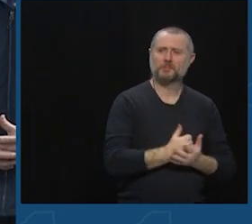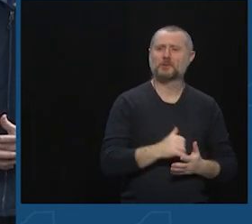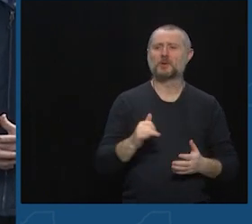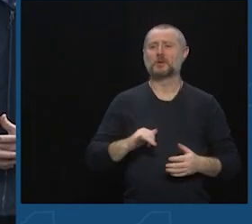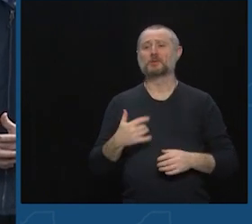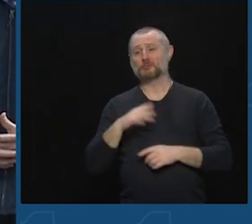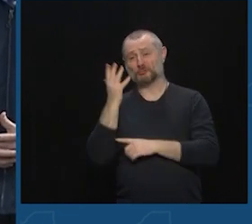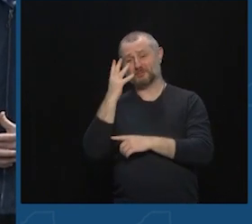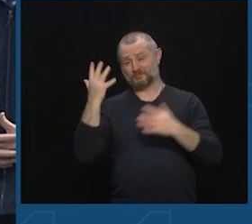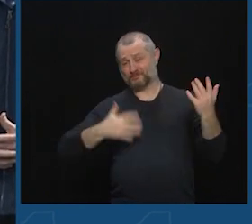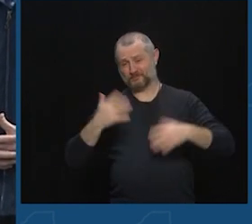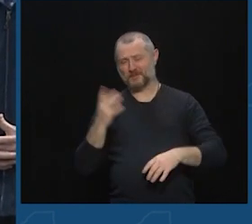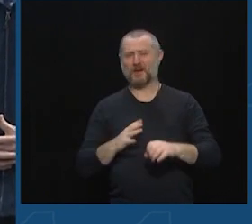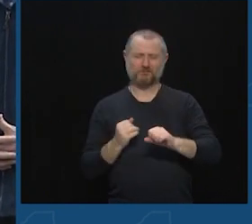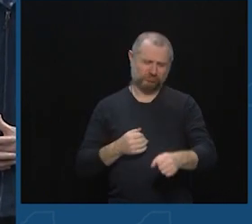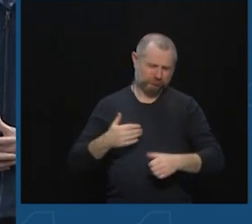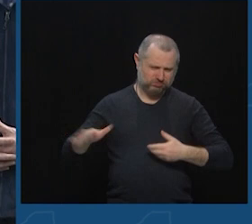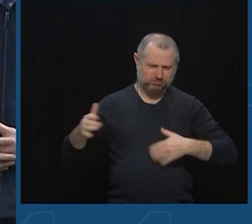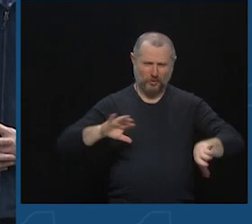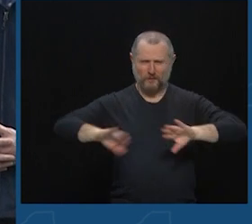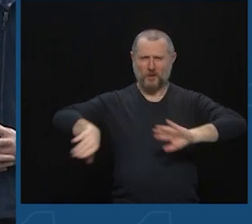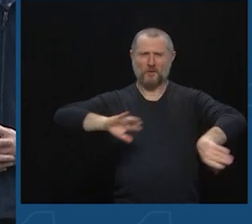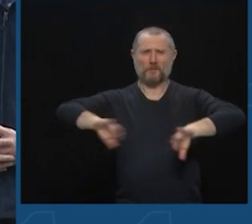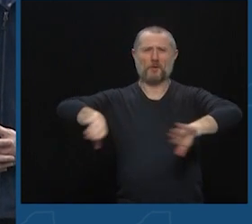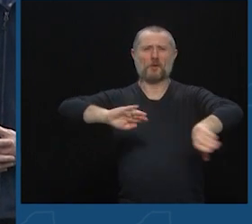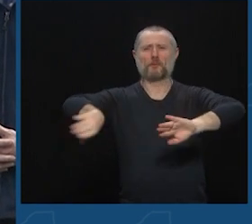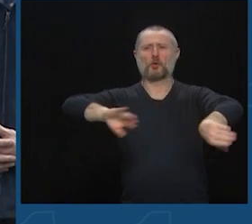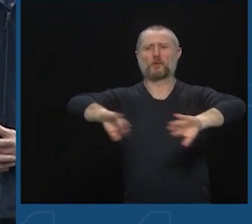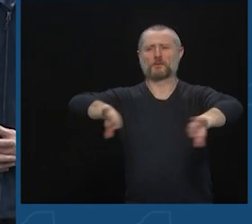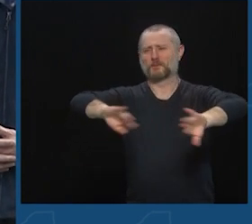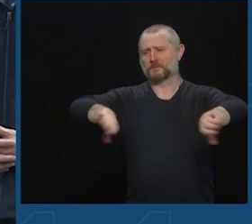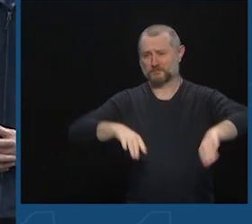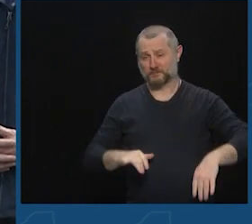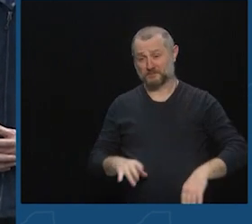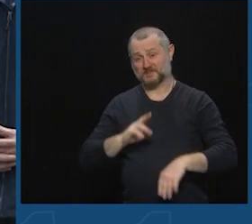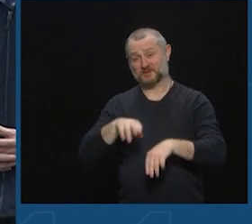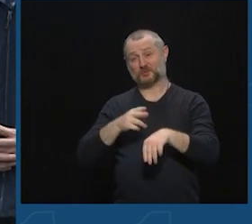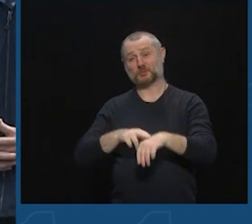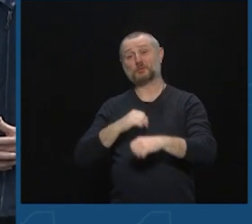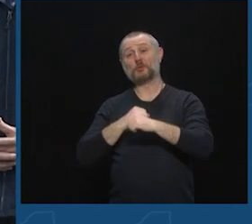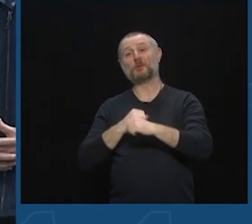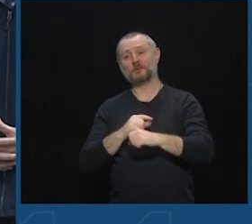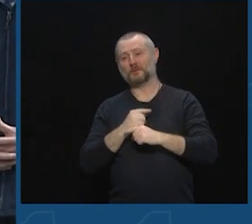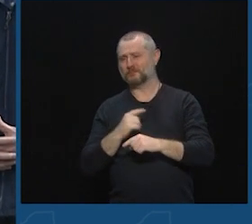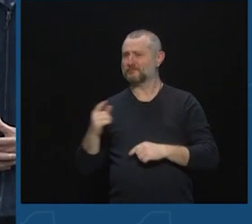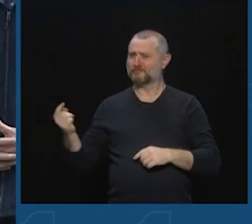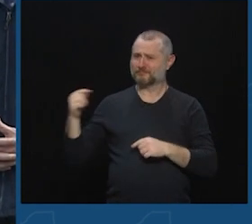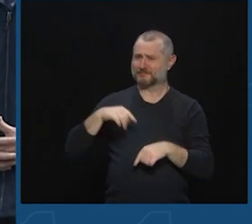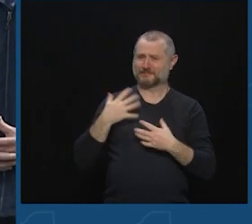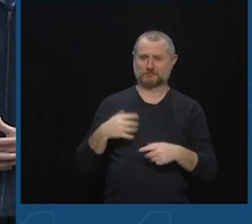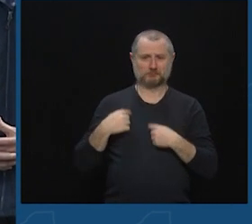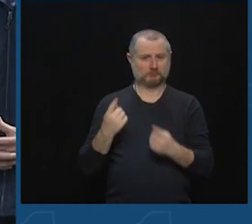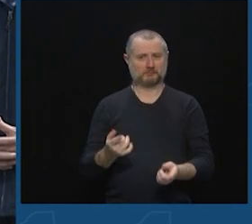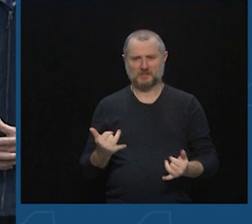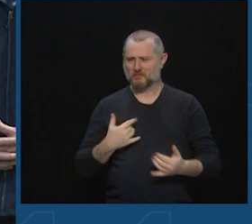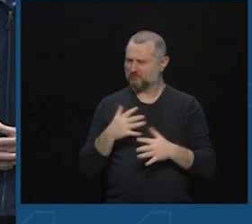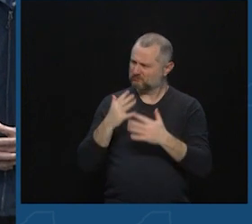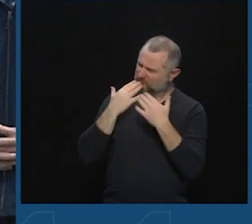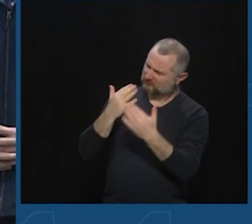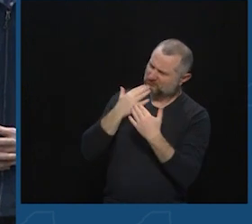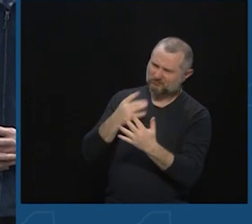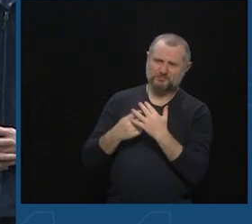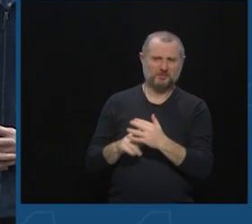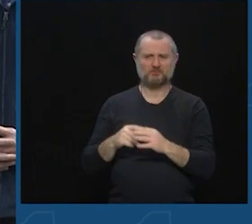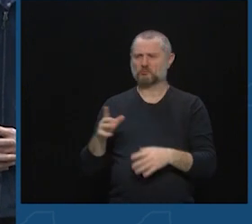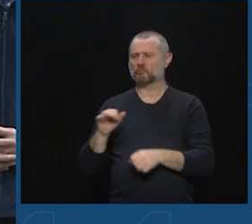We've had about 24 National Guards, men and women, here on the ground since day one. Really grateful to the National Guard that they could mobilize